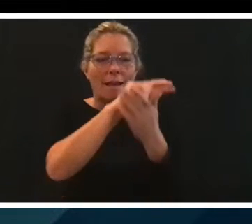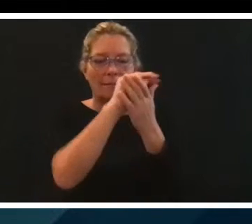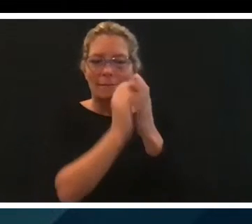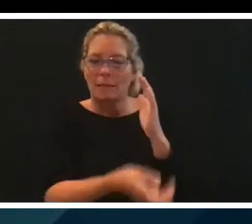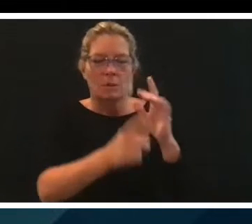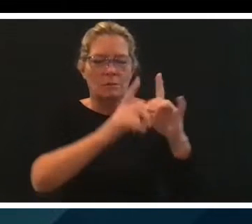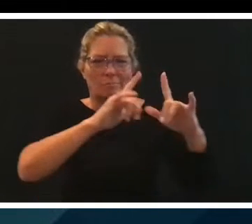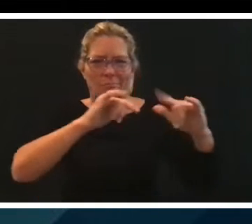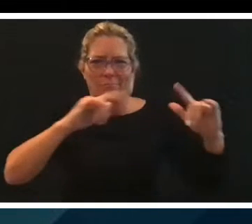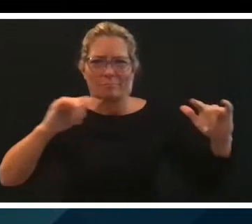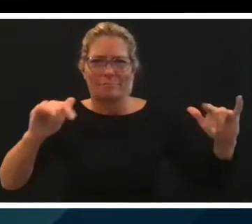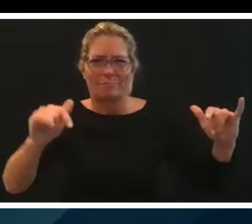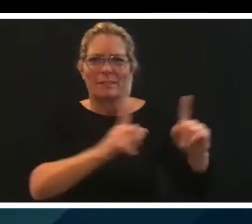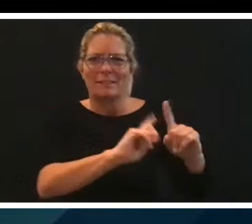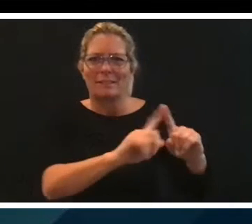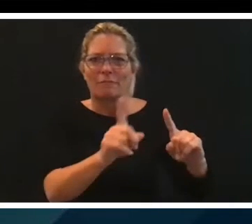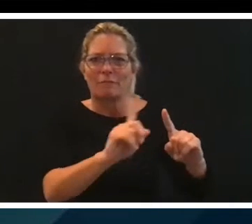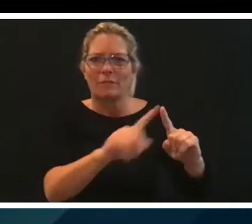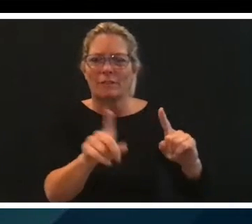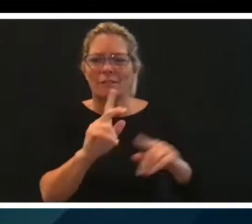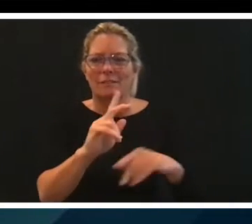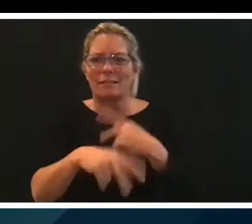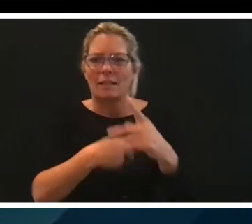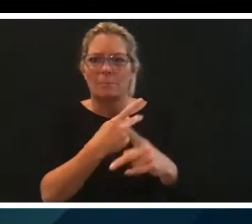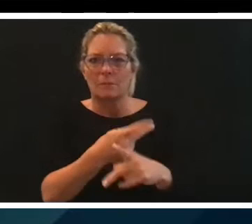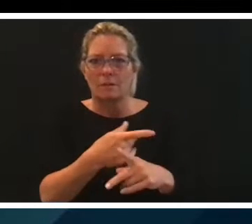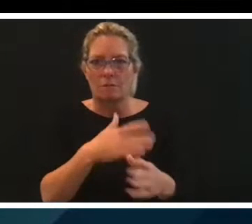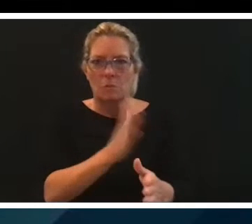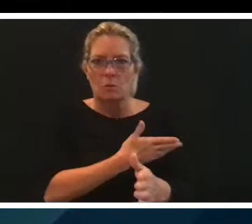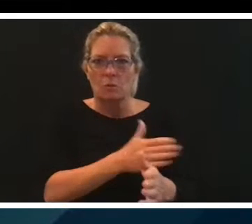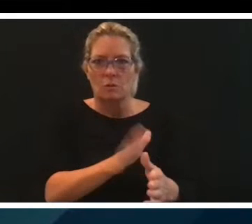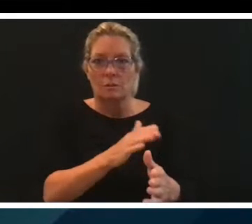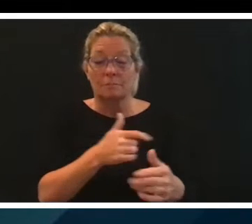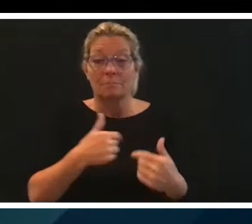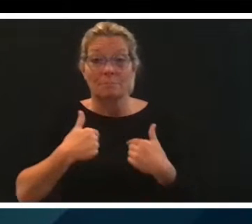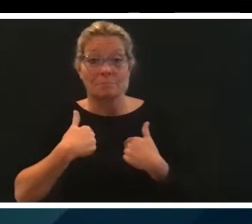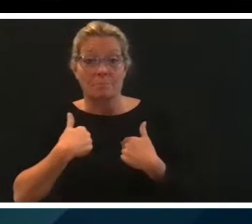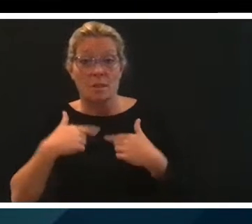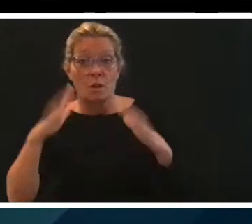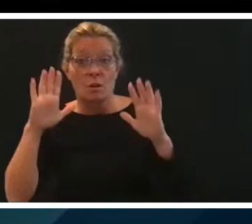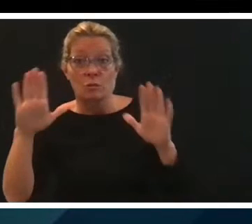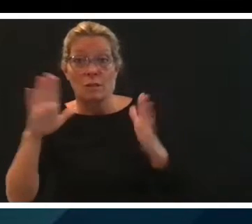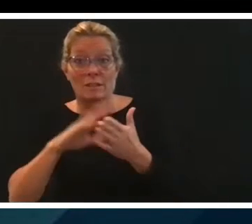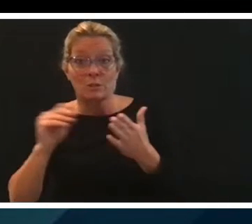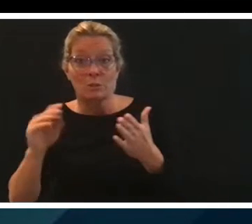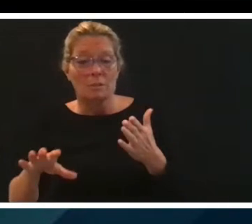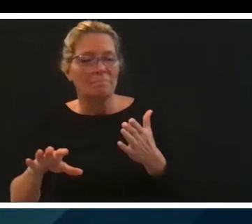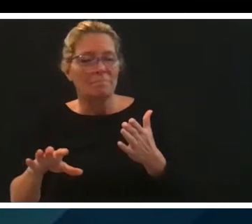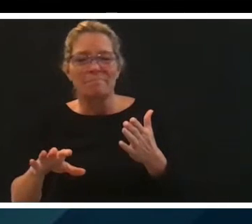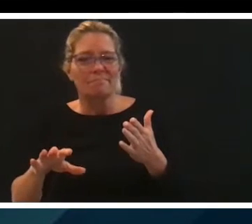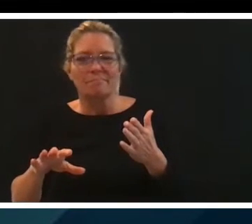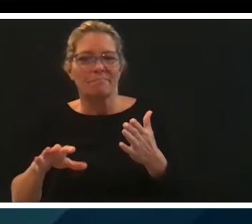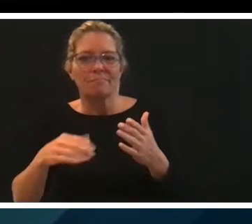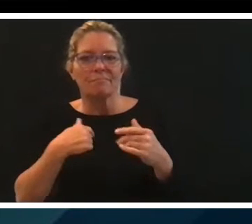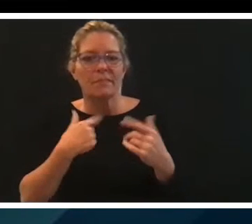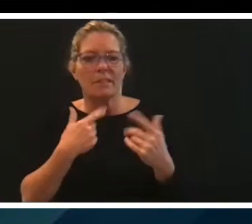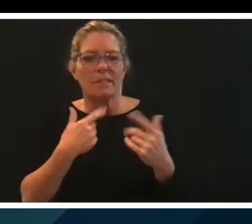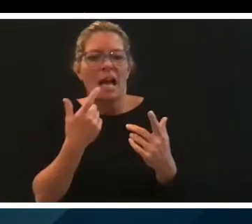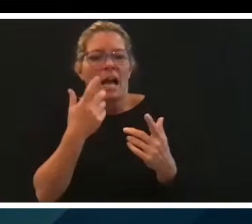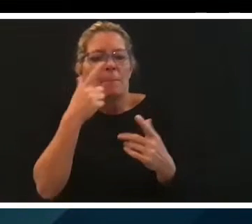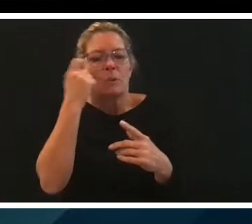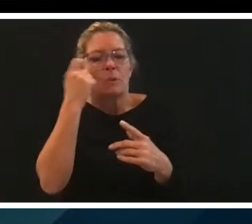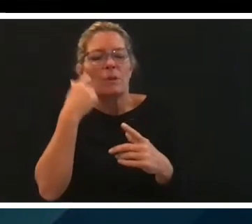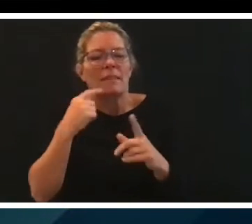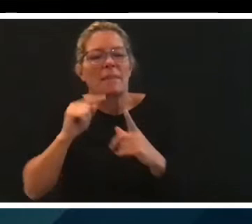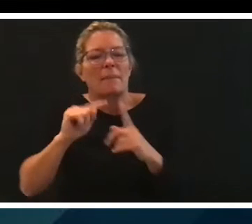music. So I wasn't a great student, and I think that's because I wasn't exposed to things that really interested me